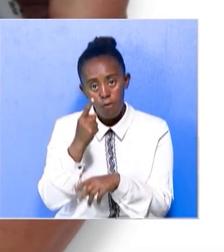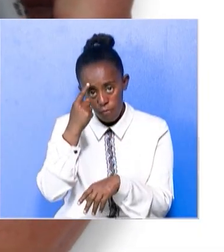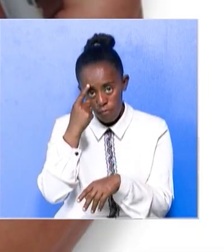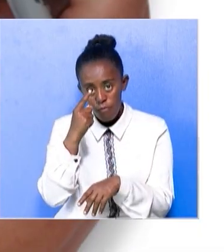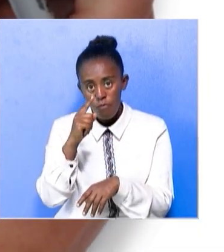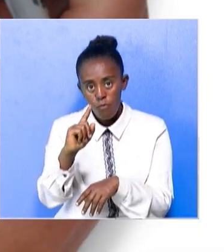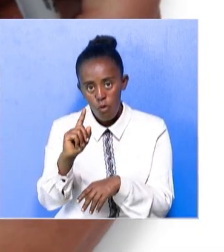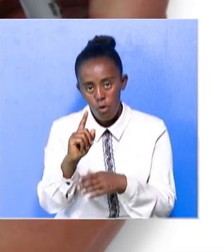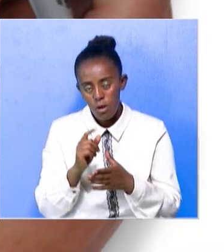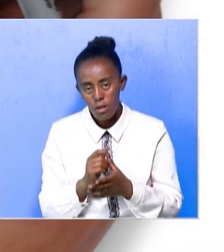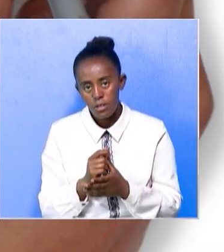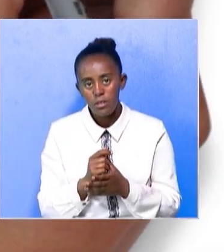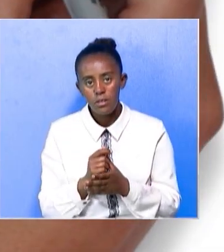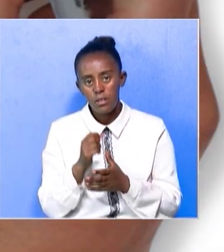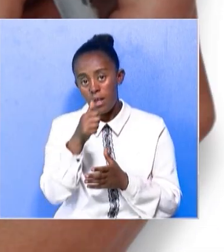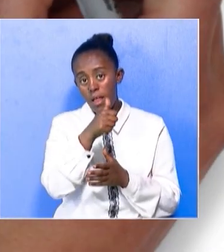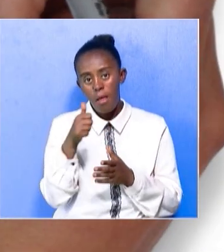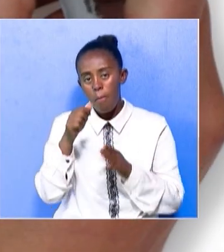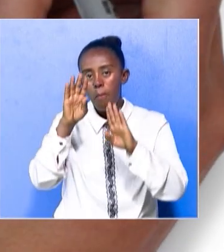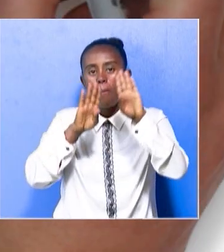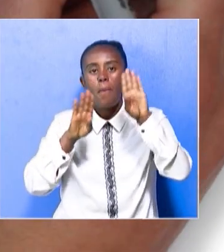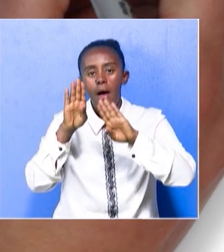for a bus.